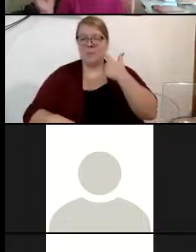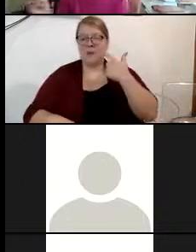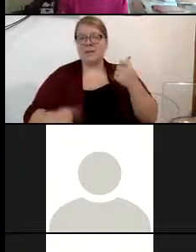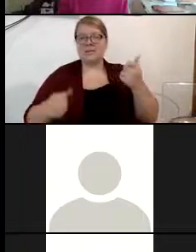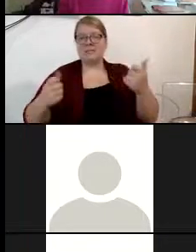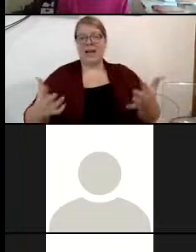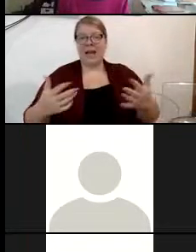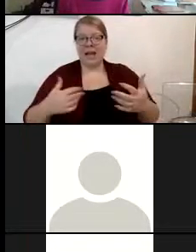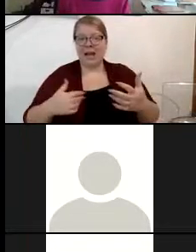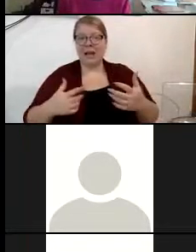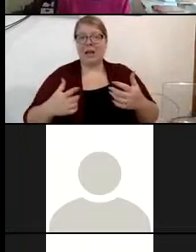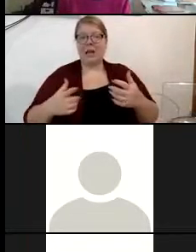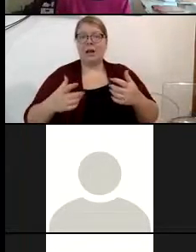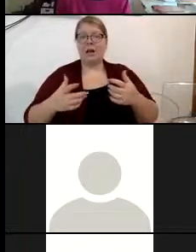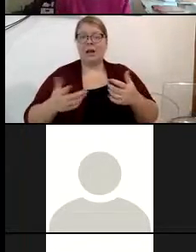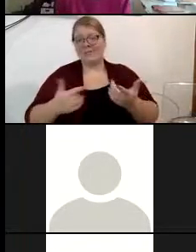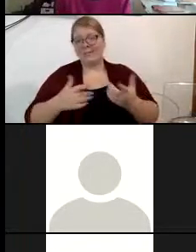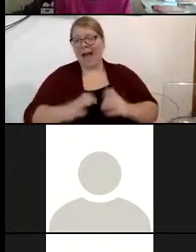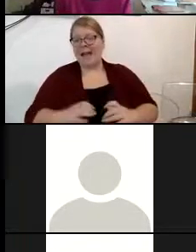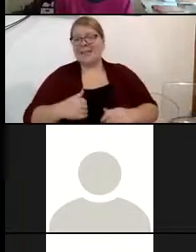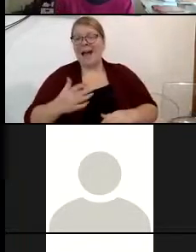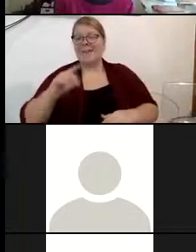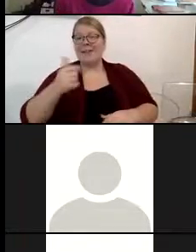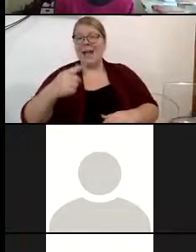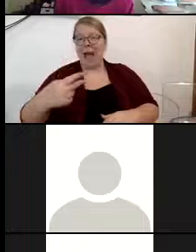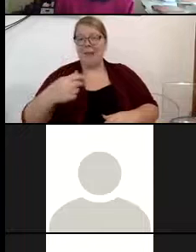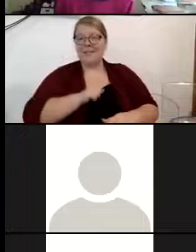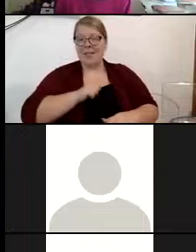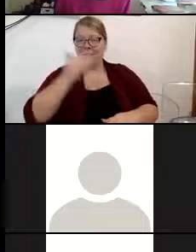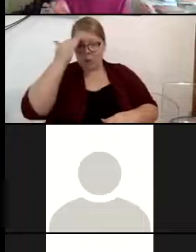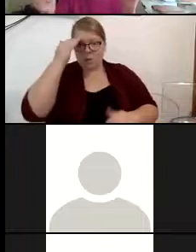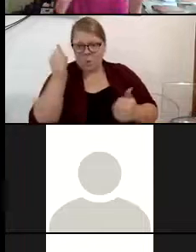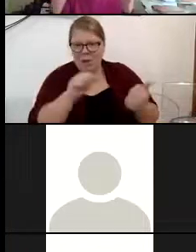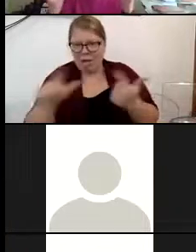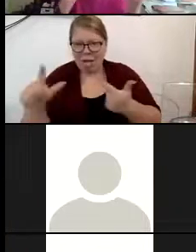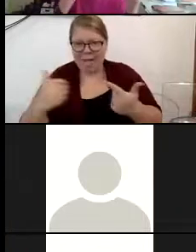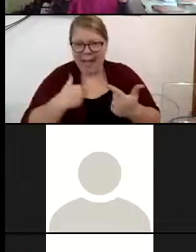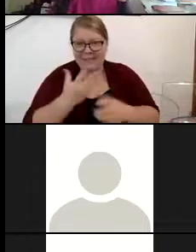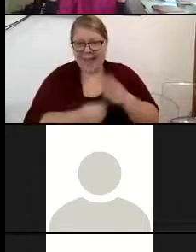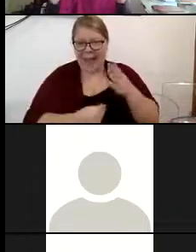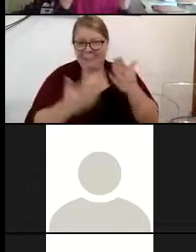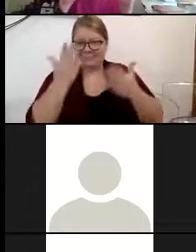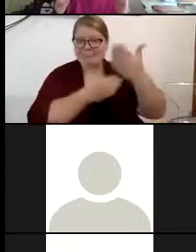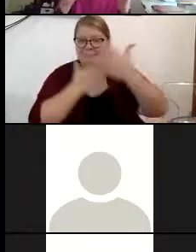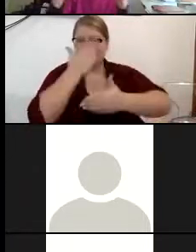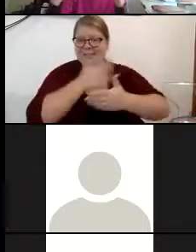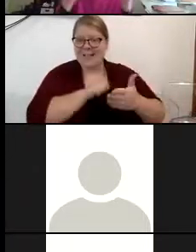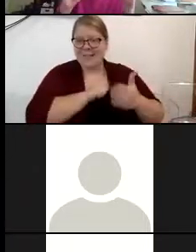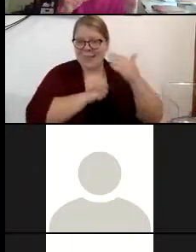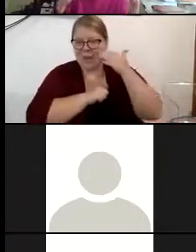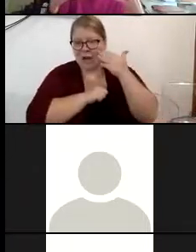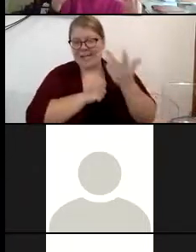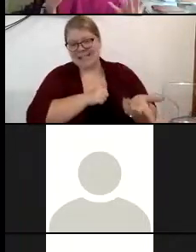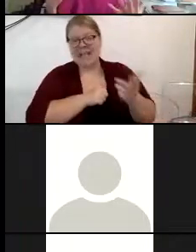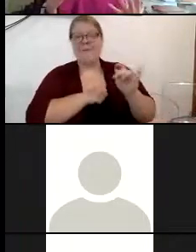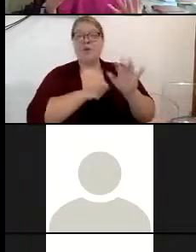of gaps in their self-awareness, as do we all. And when we start looking at it and noticing it and writing